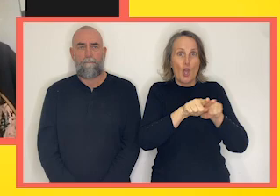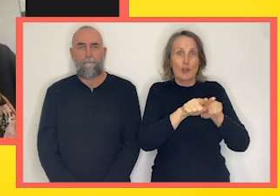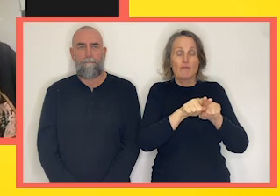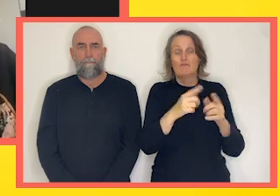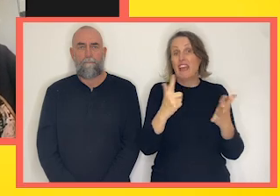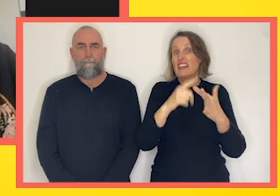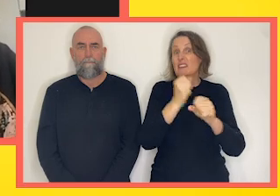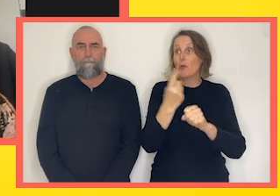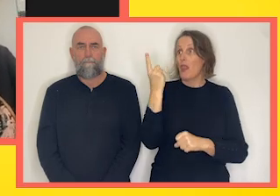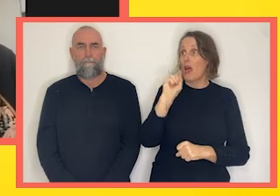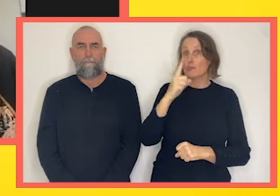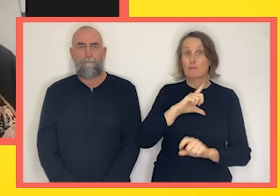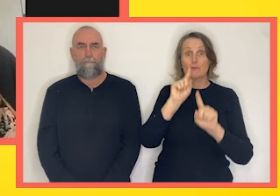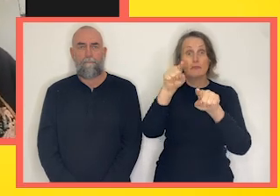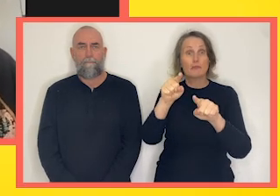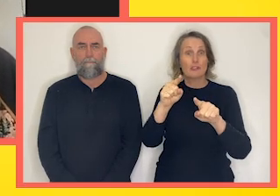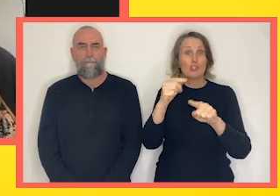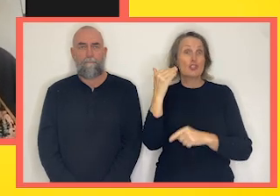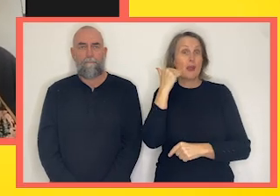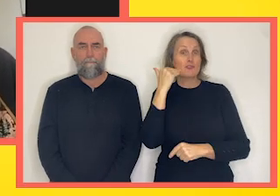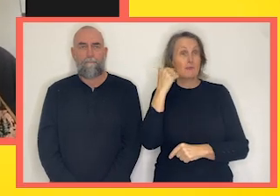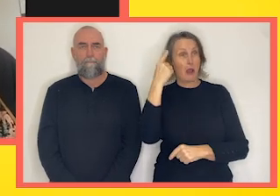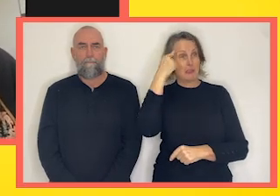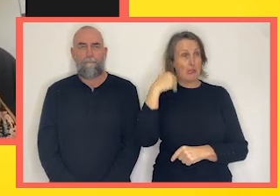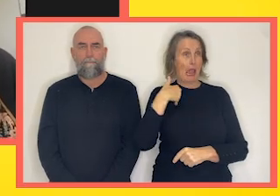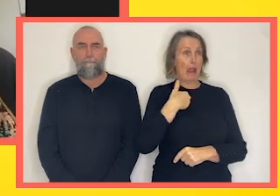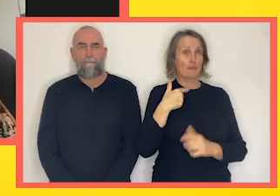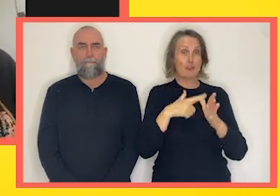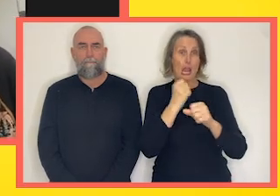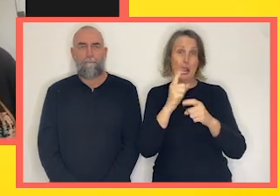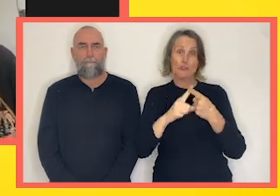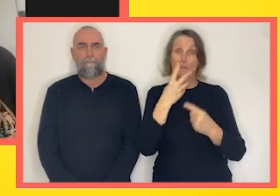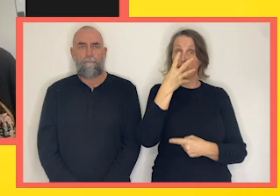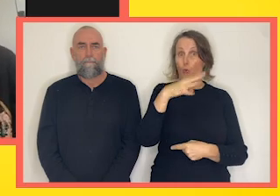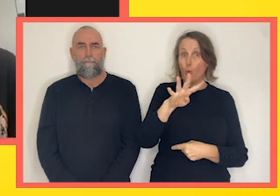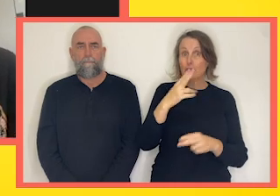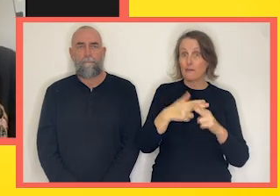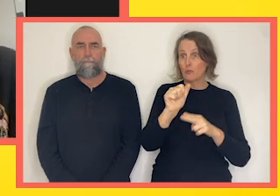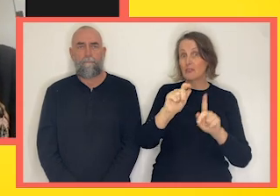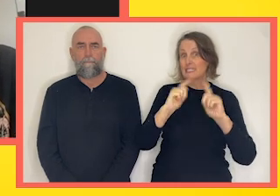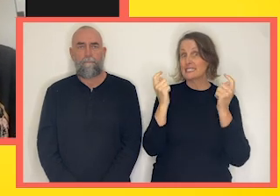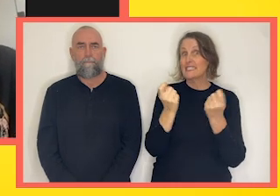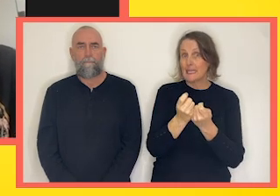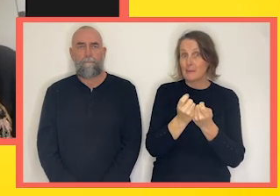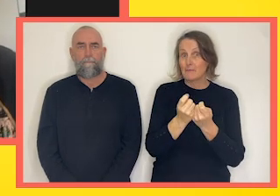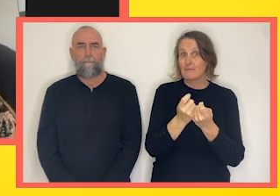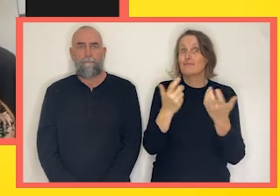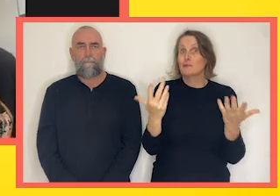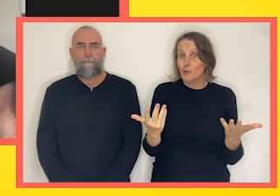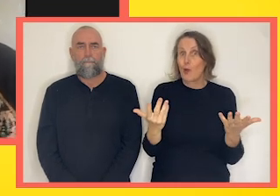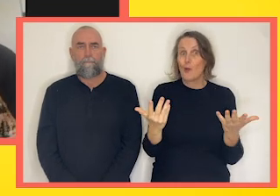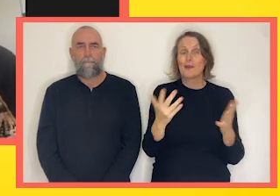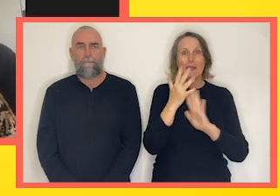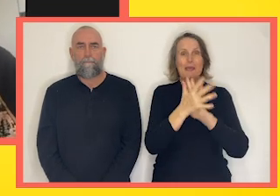to the championships last year, I think the average age would have been about 40 for the team. So that tells you that